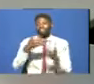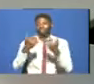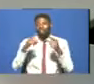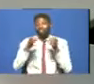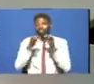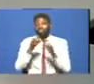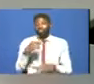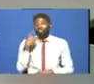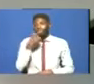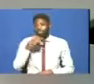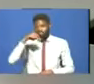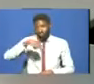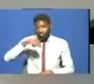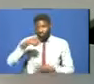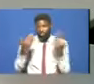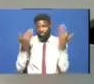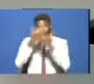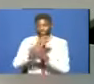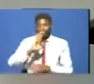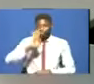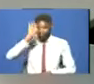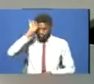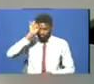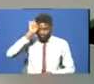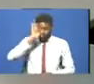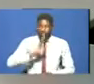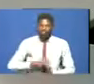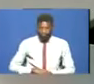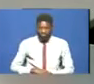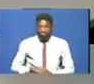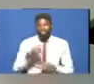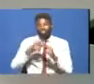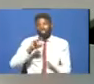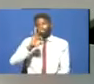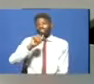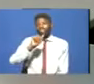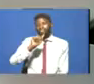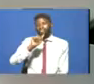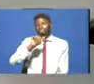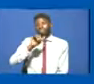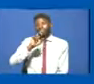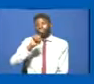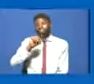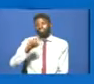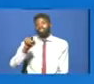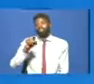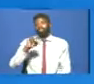interpreter for tonight's edition was Byron Abudi. I'm Fayaz Qureshi. Have a good night.